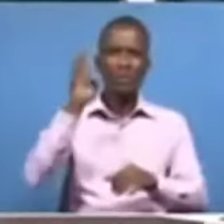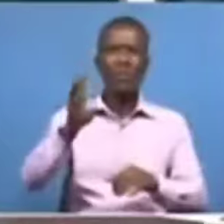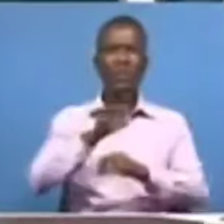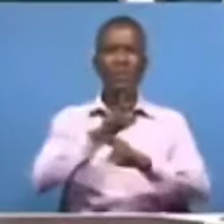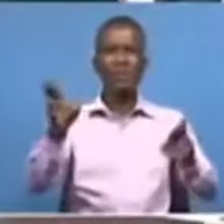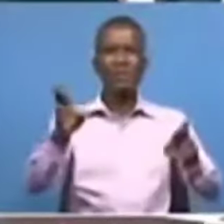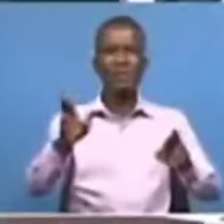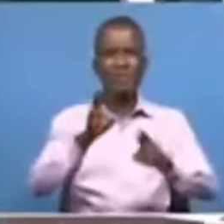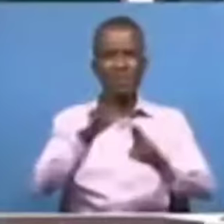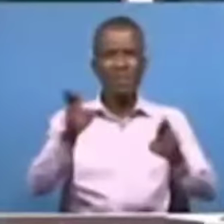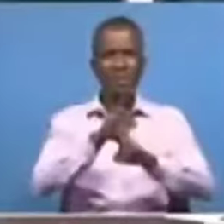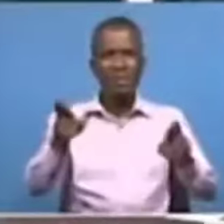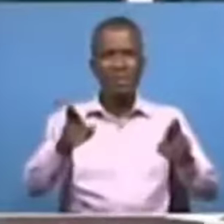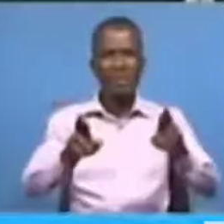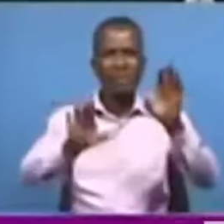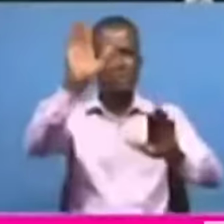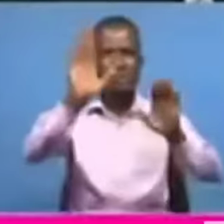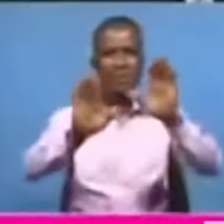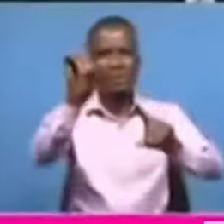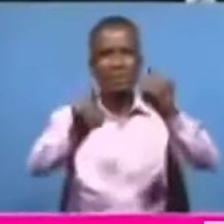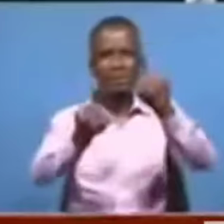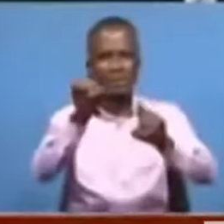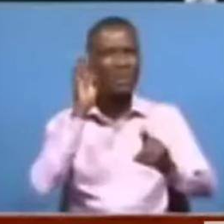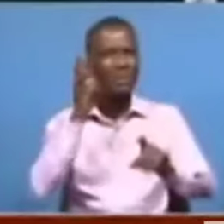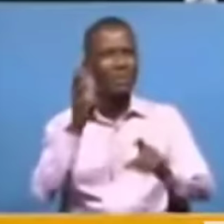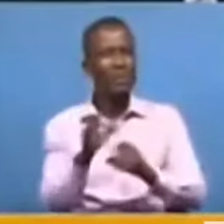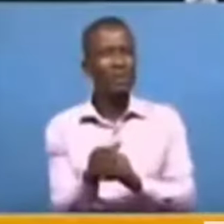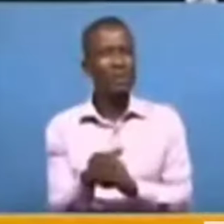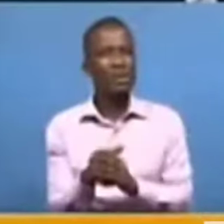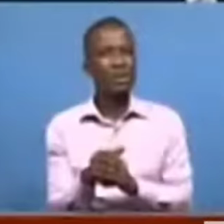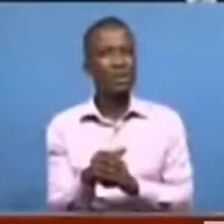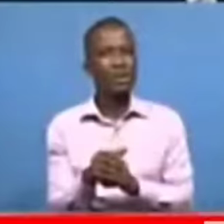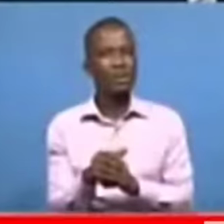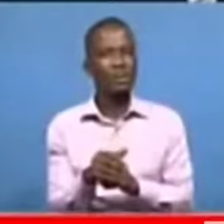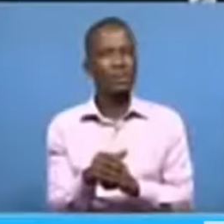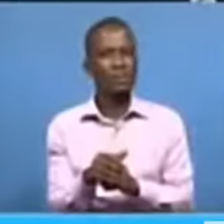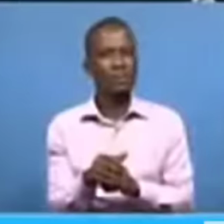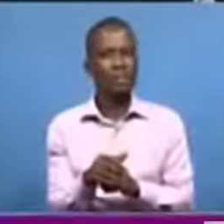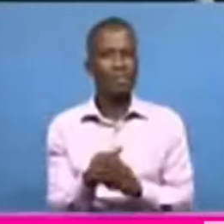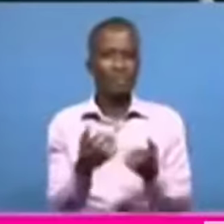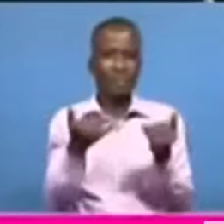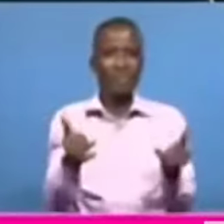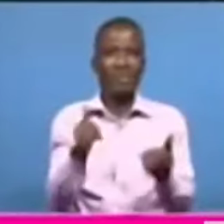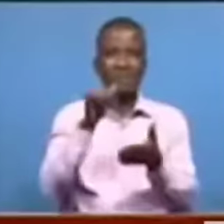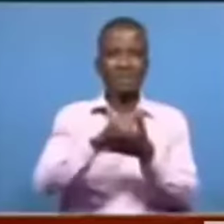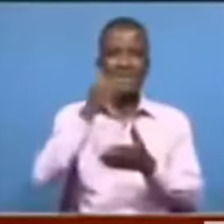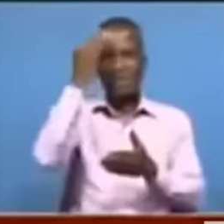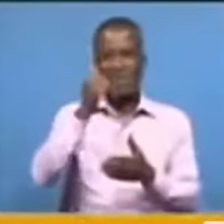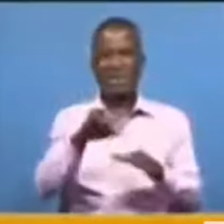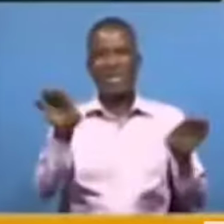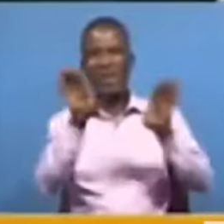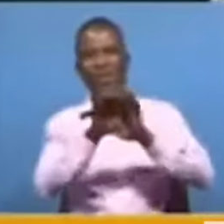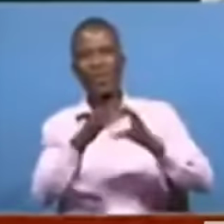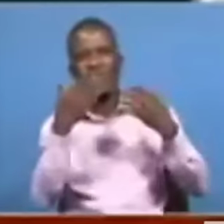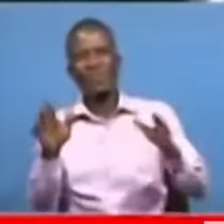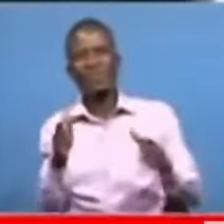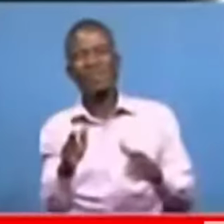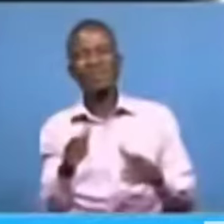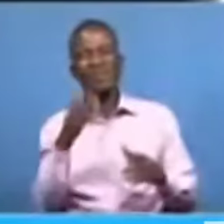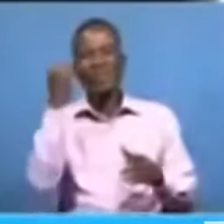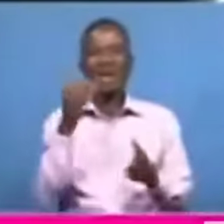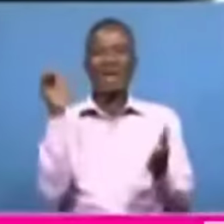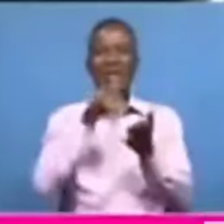so the law and the rules of this court would not have allowed us to even subpoena her at the time. So this issue of, you close your case voluntarily,